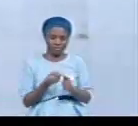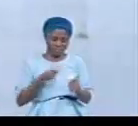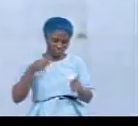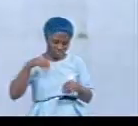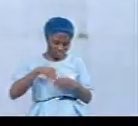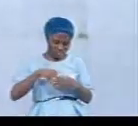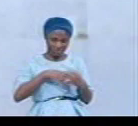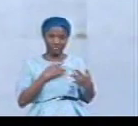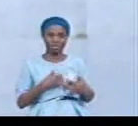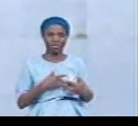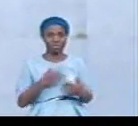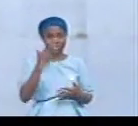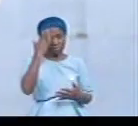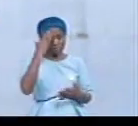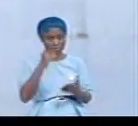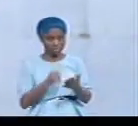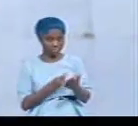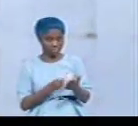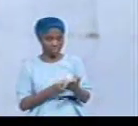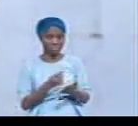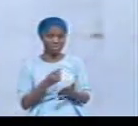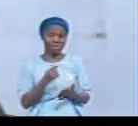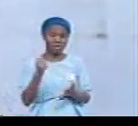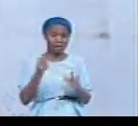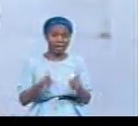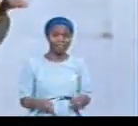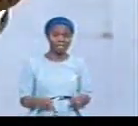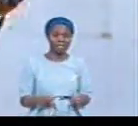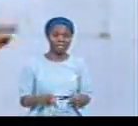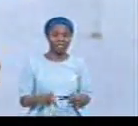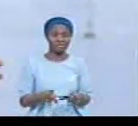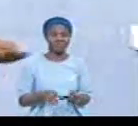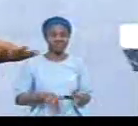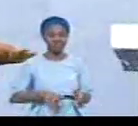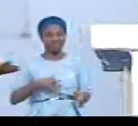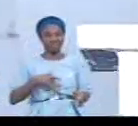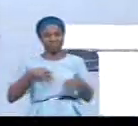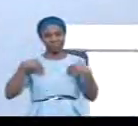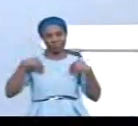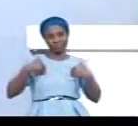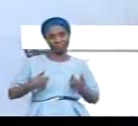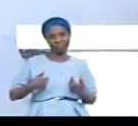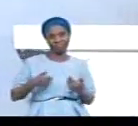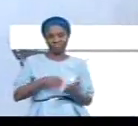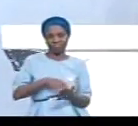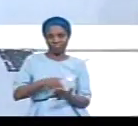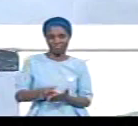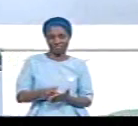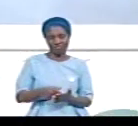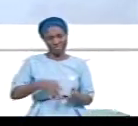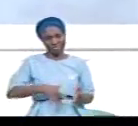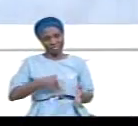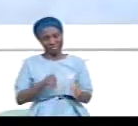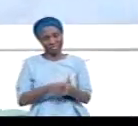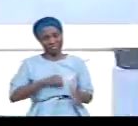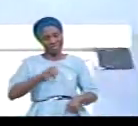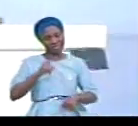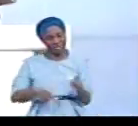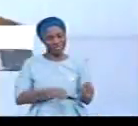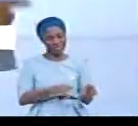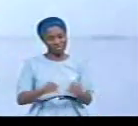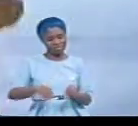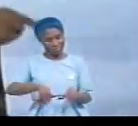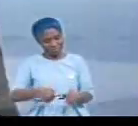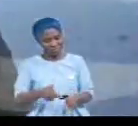tired and he feels fagged out. He feels I cannot take another step. But